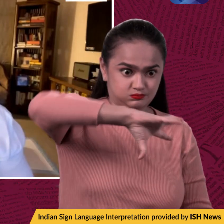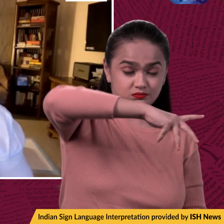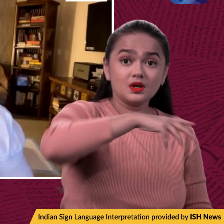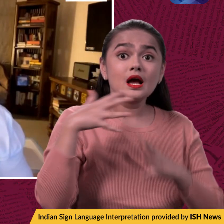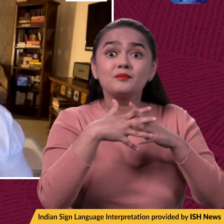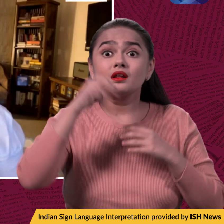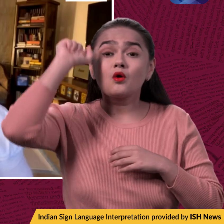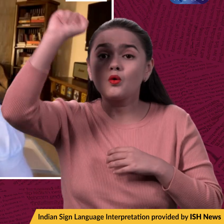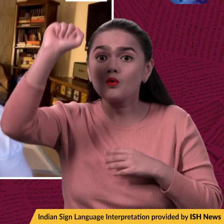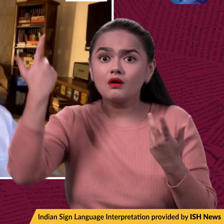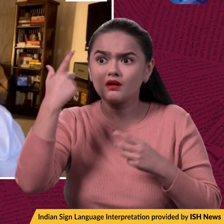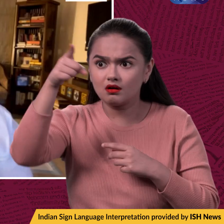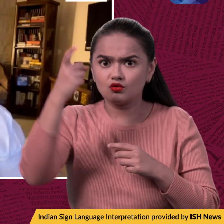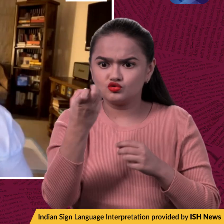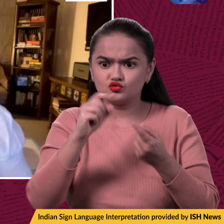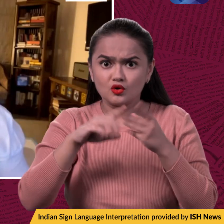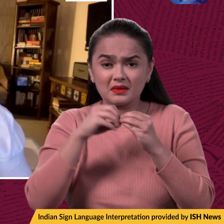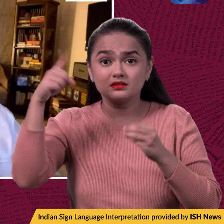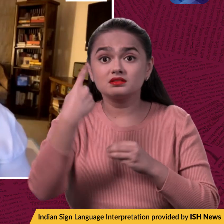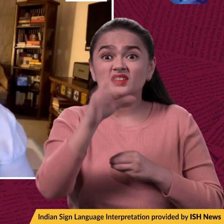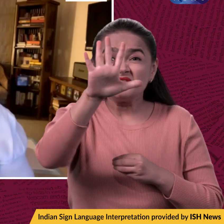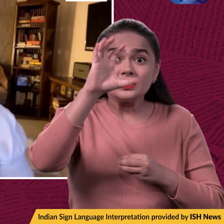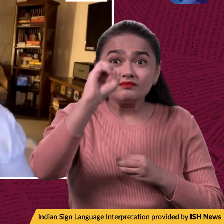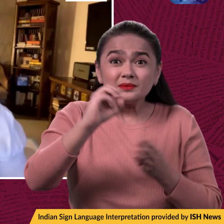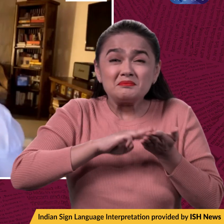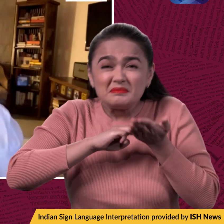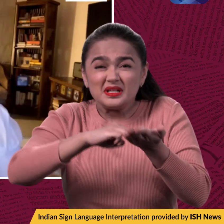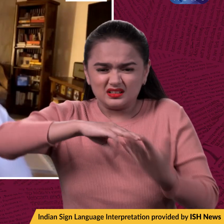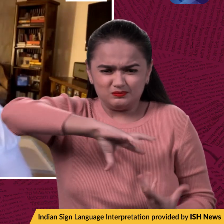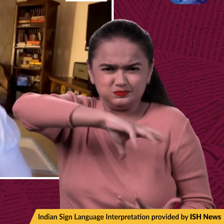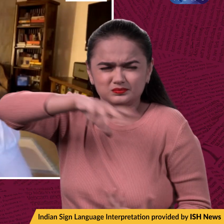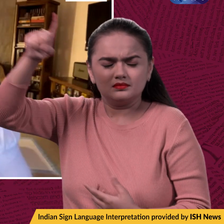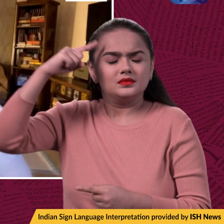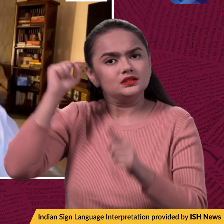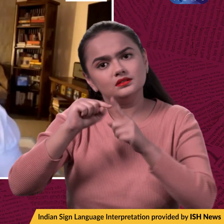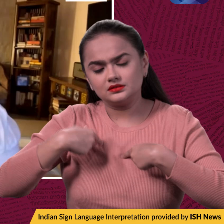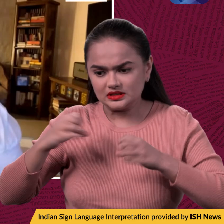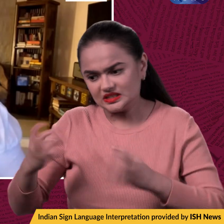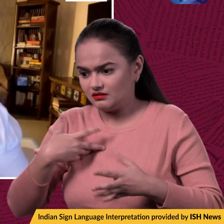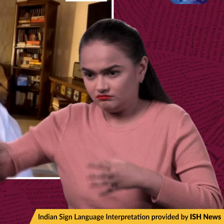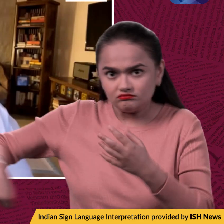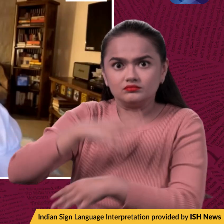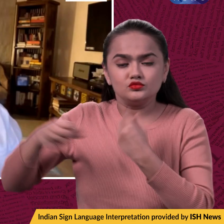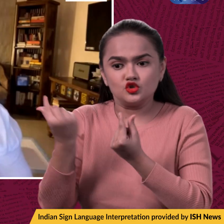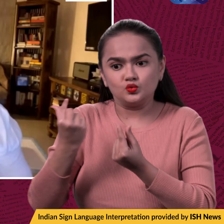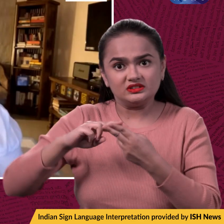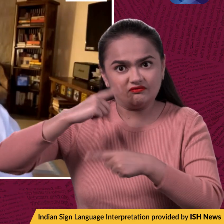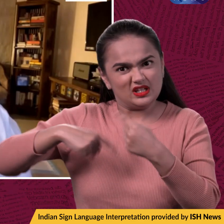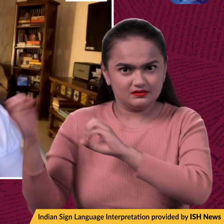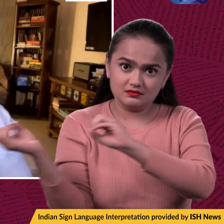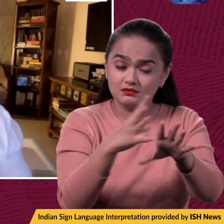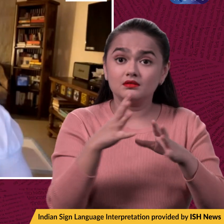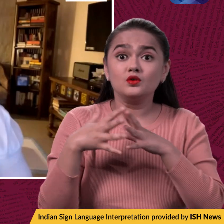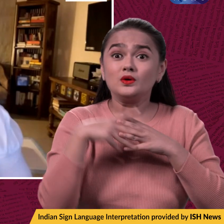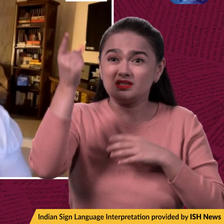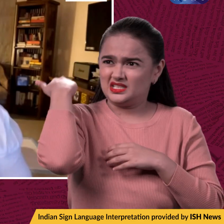States President Joe Biden has ordered the release of 50 million barrels from the American reserves. The US last week had made an